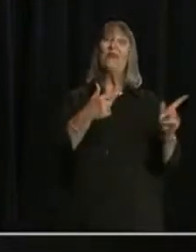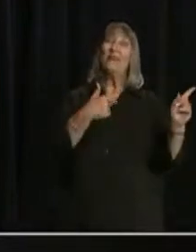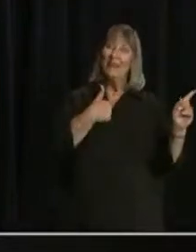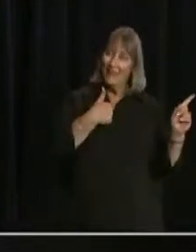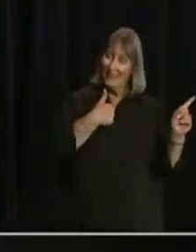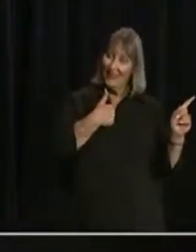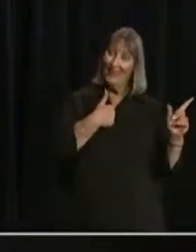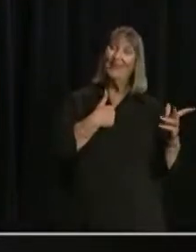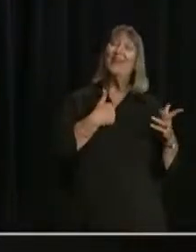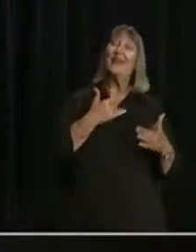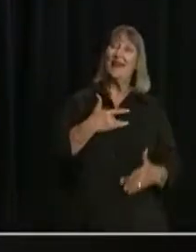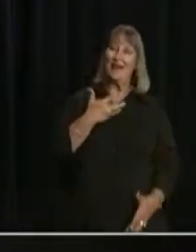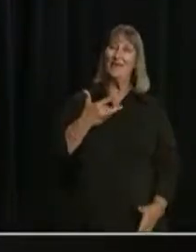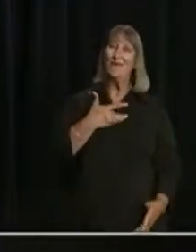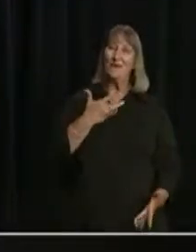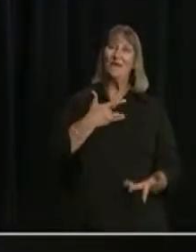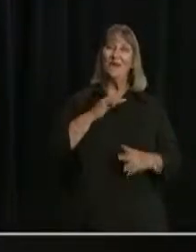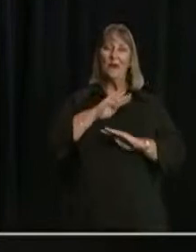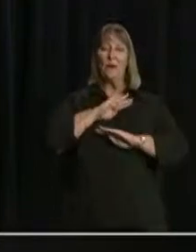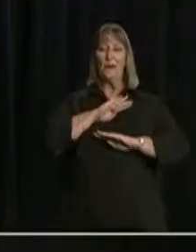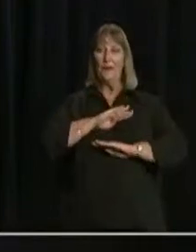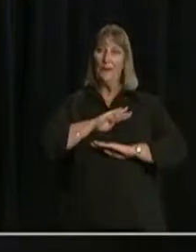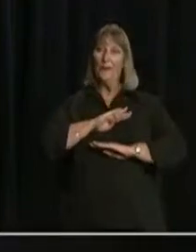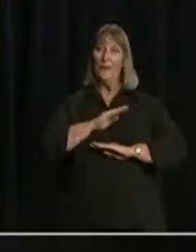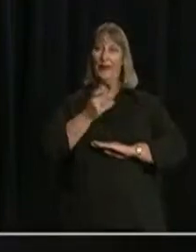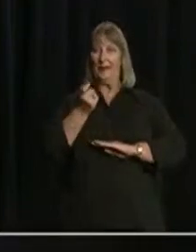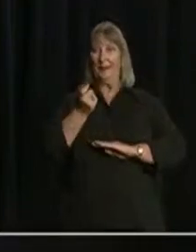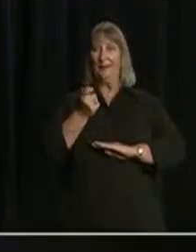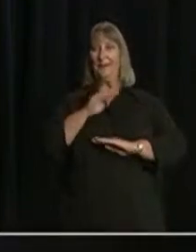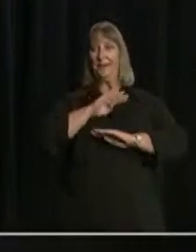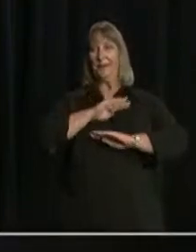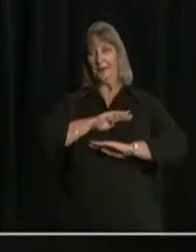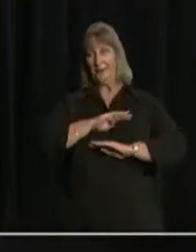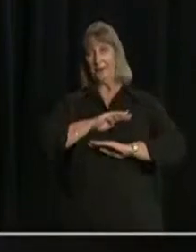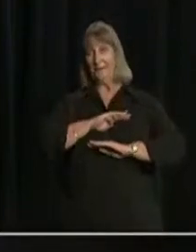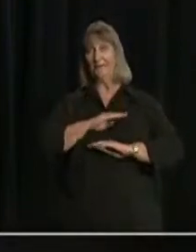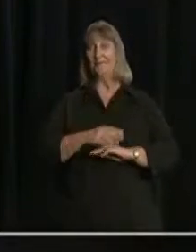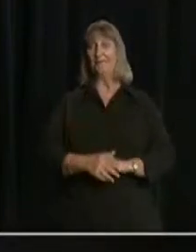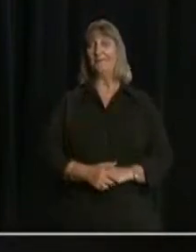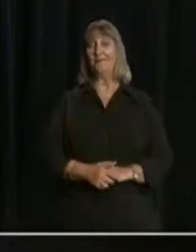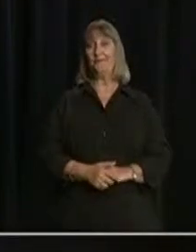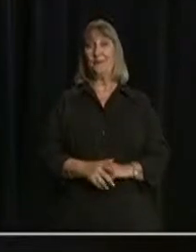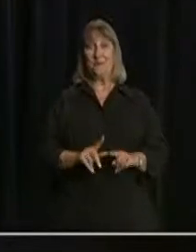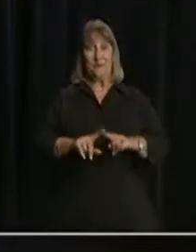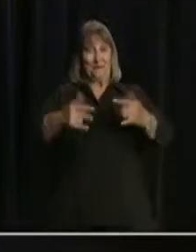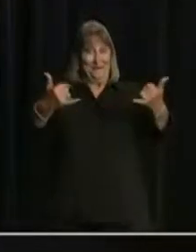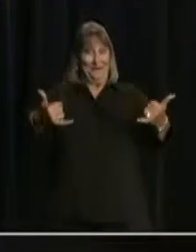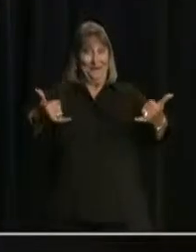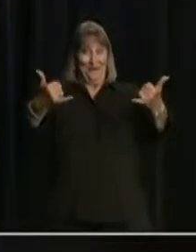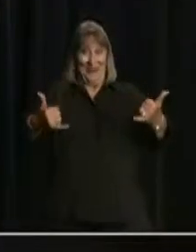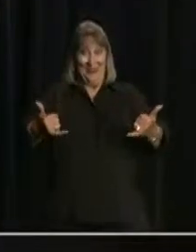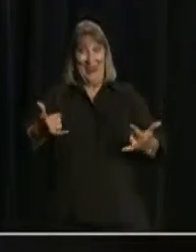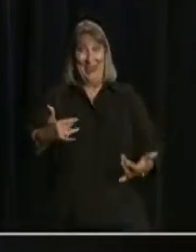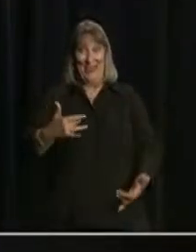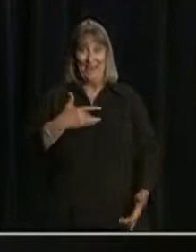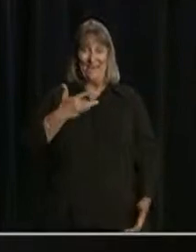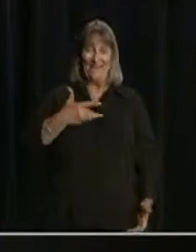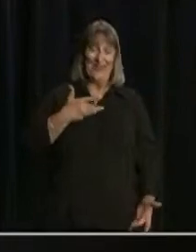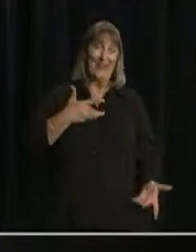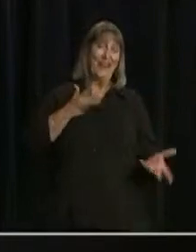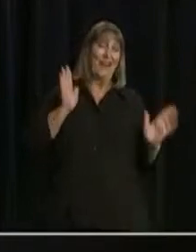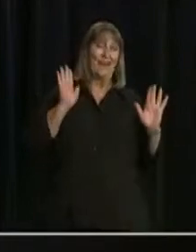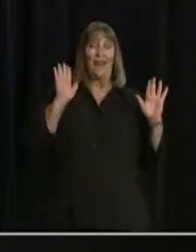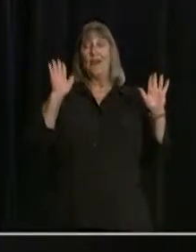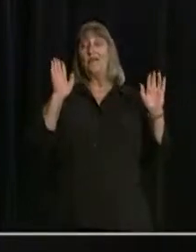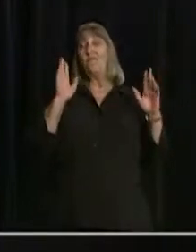feel a little bit more comfort in where we're at. But I certainly do not think it's time to take our eye off the